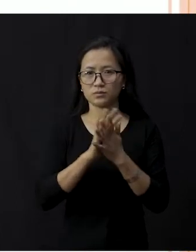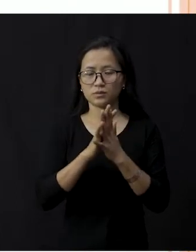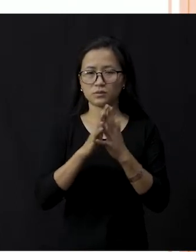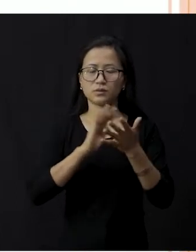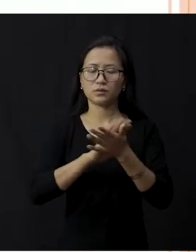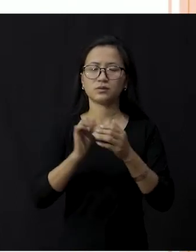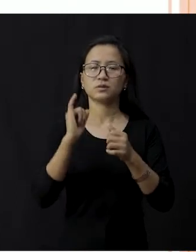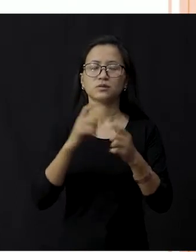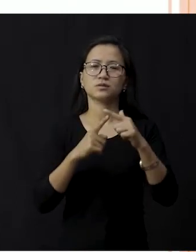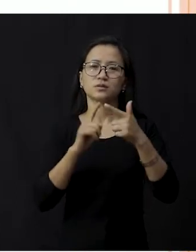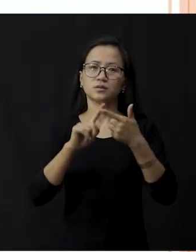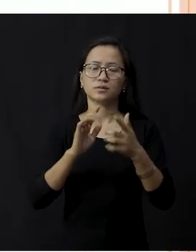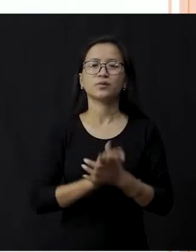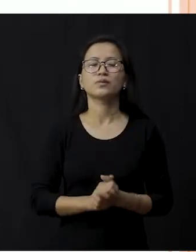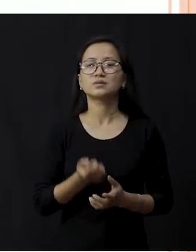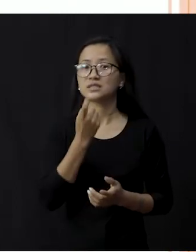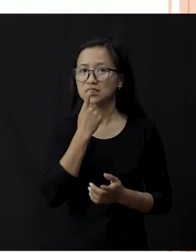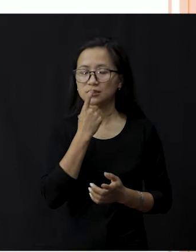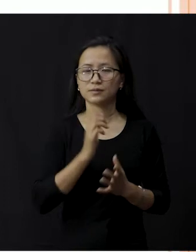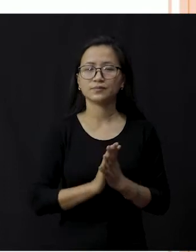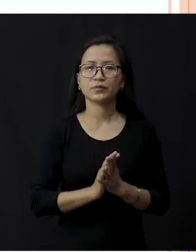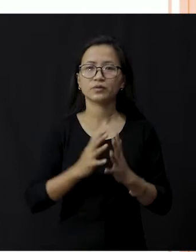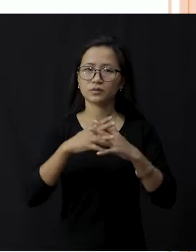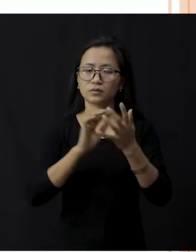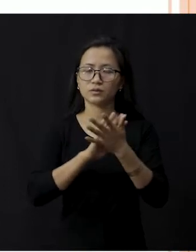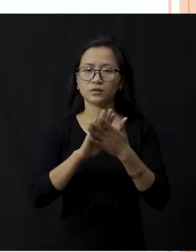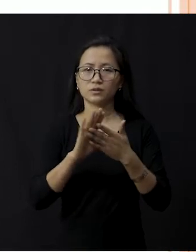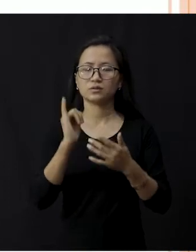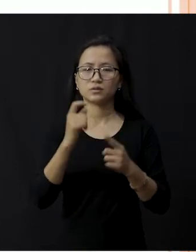W-H-I-T-E. White. Again,